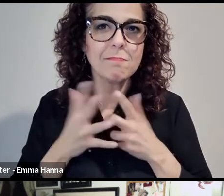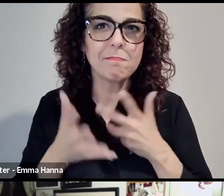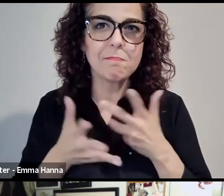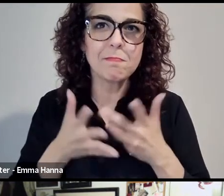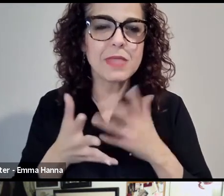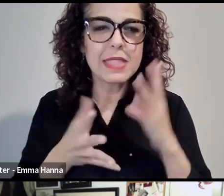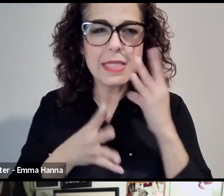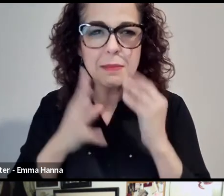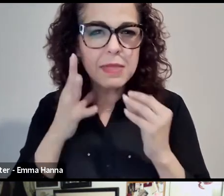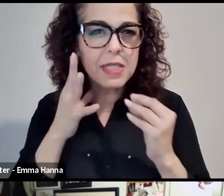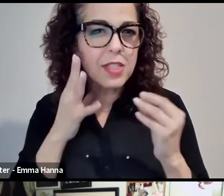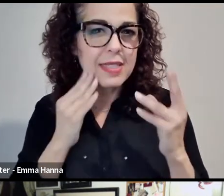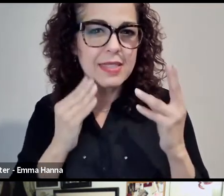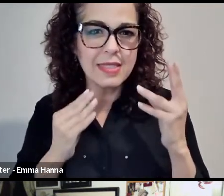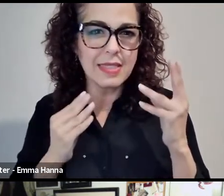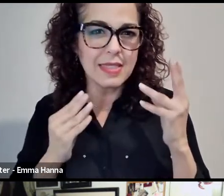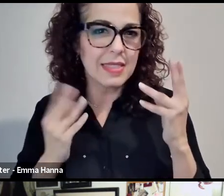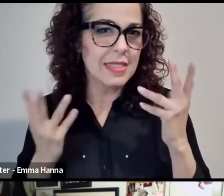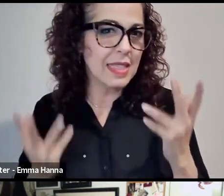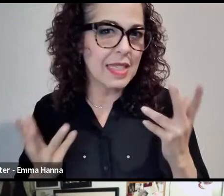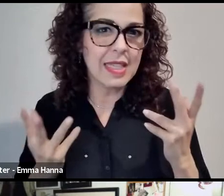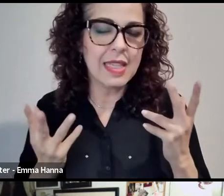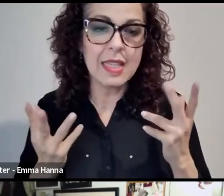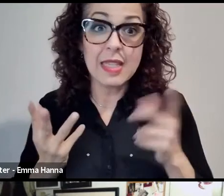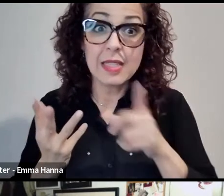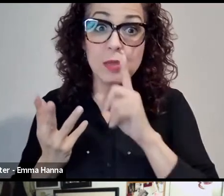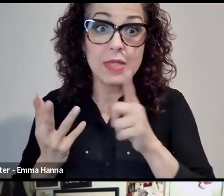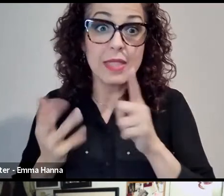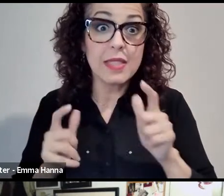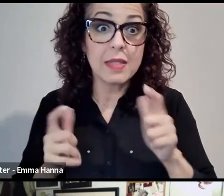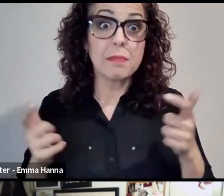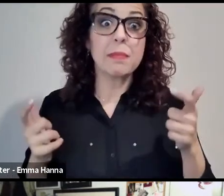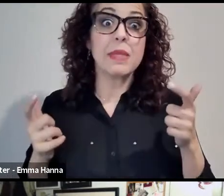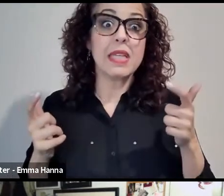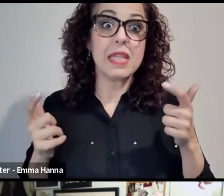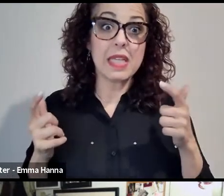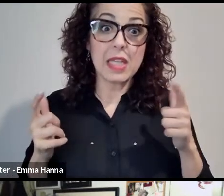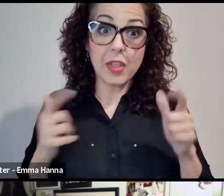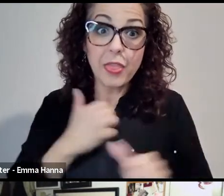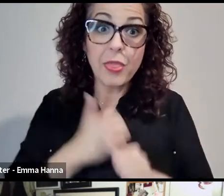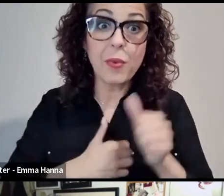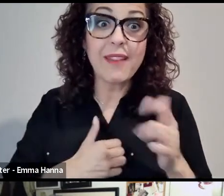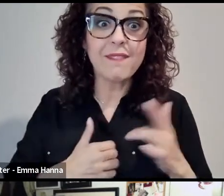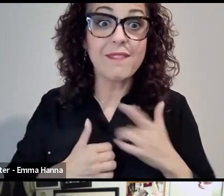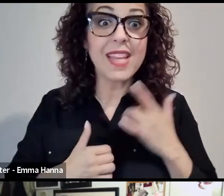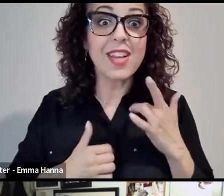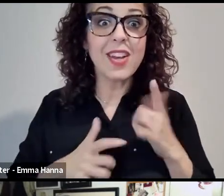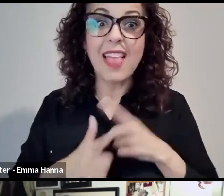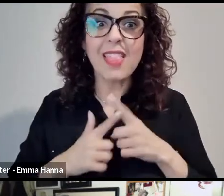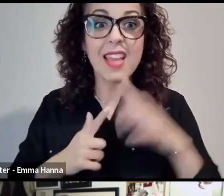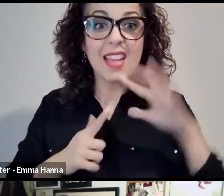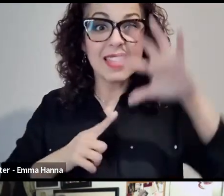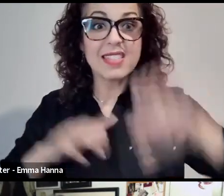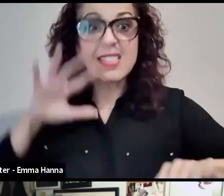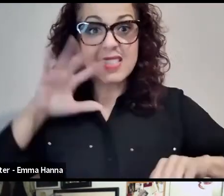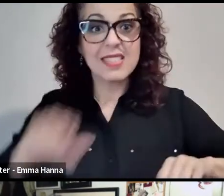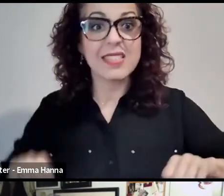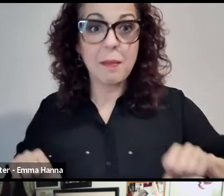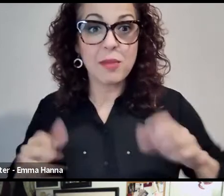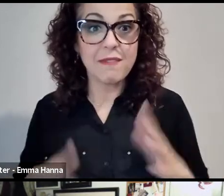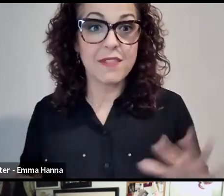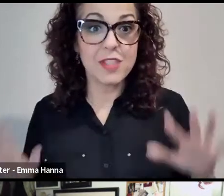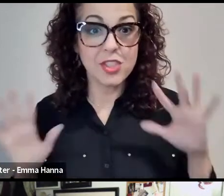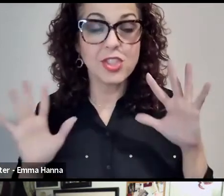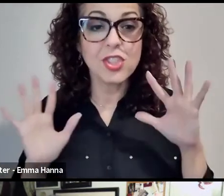experience hubris, it's an enormous threat. And usually then it's disassembled or killed or something.